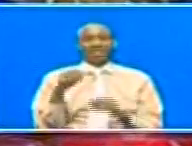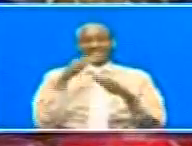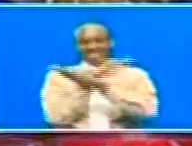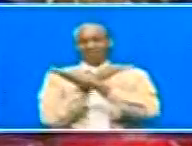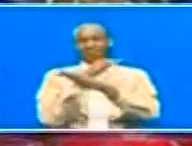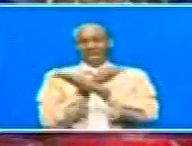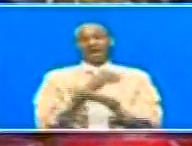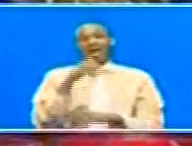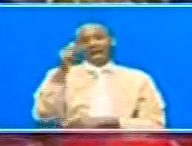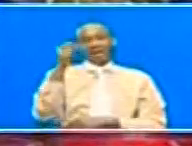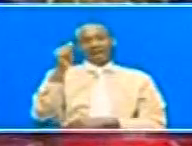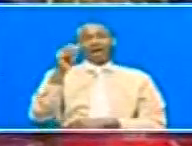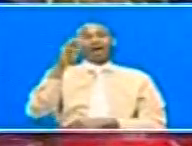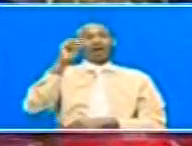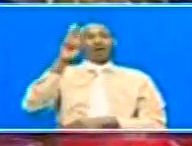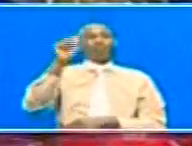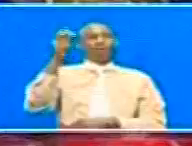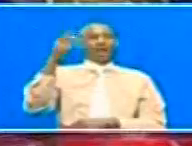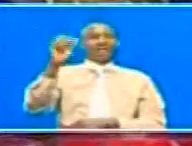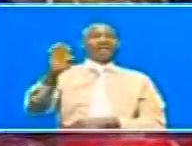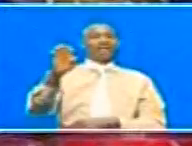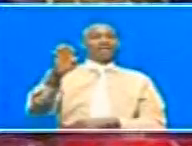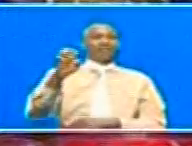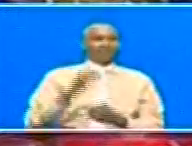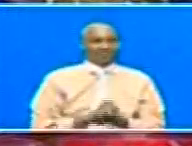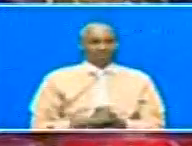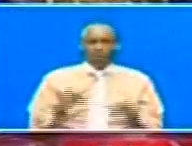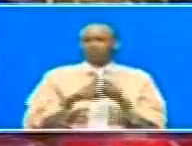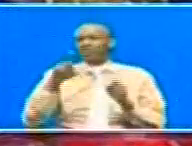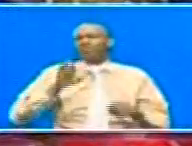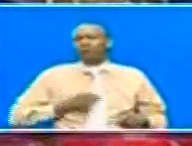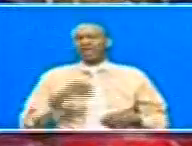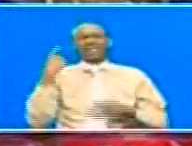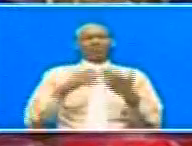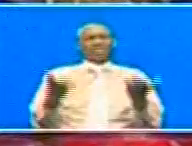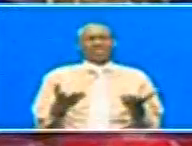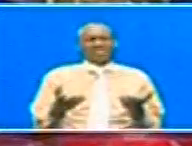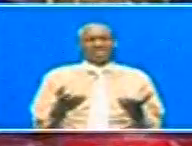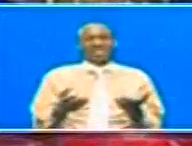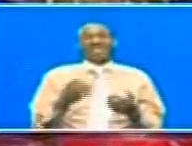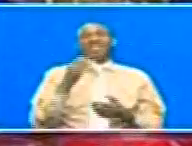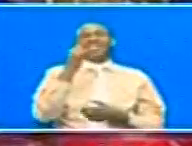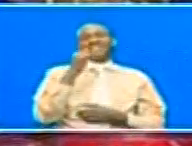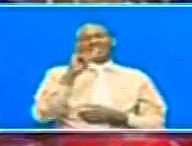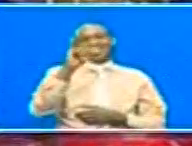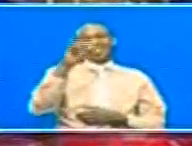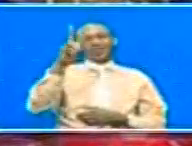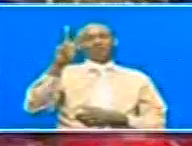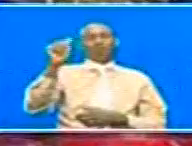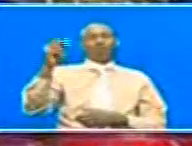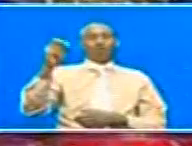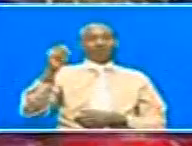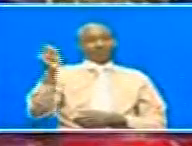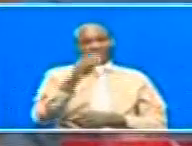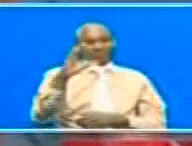Zambia, Anamwale. Anamwale. Yes. What about this woman who you met again last week? Yvonne Chaka Chaka. Yvonne Chaka Chaka. Yes. She was in